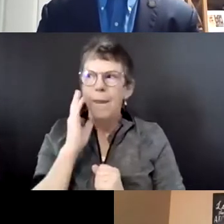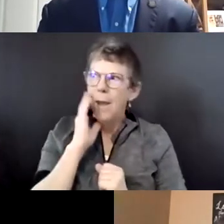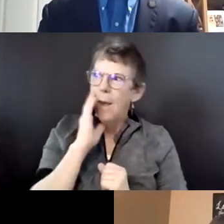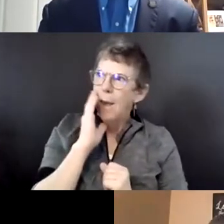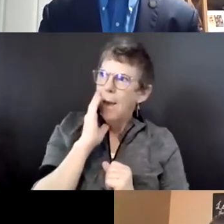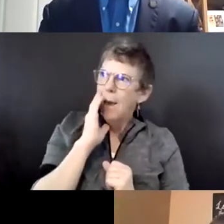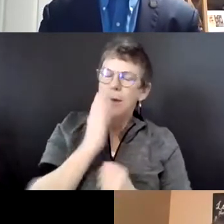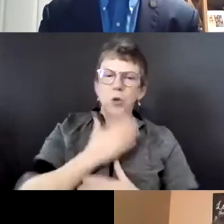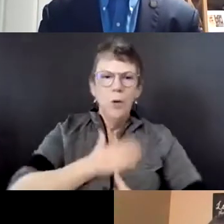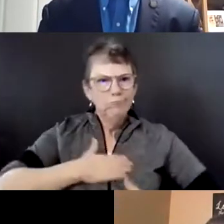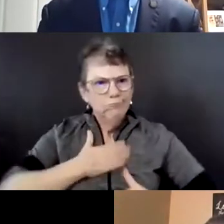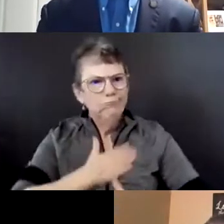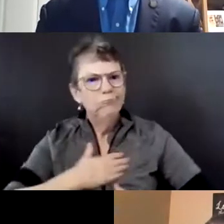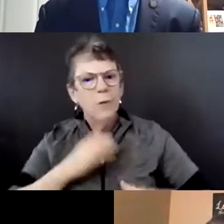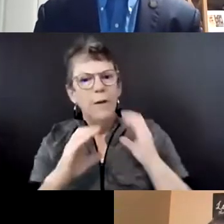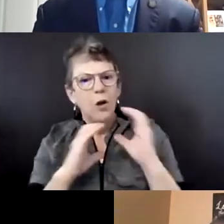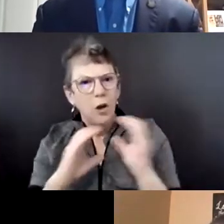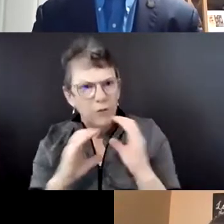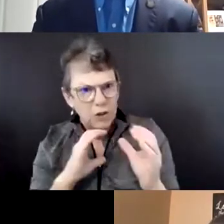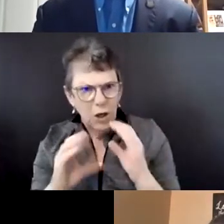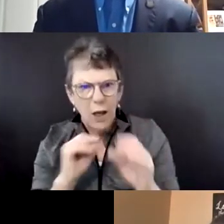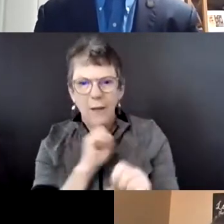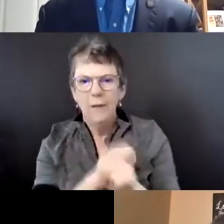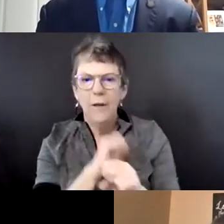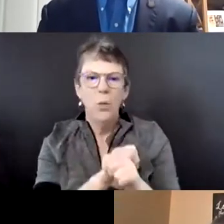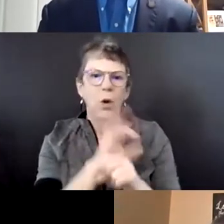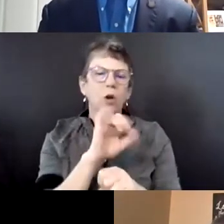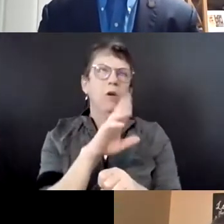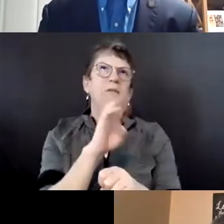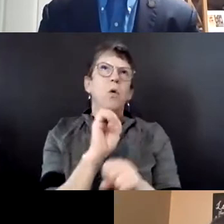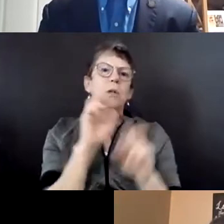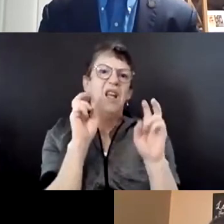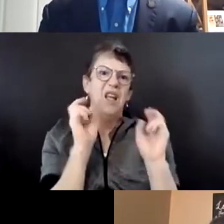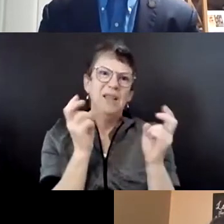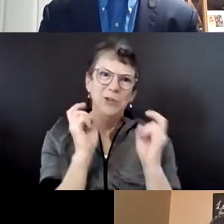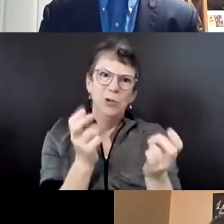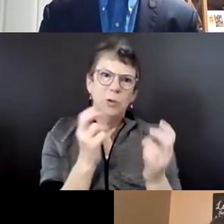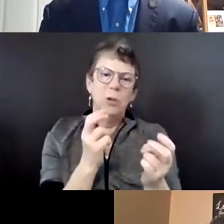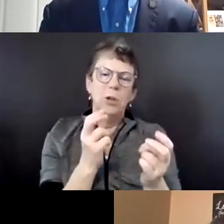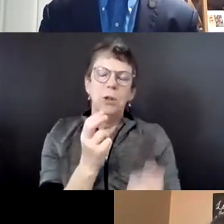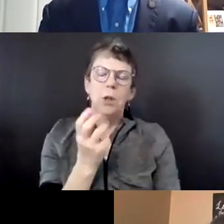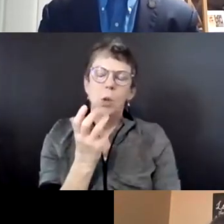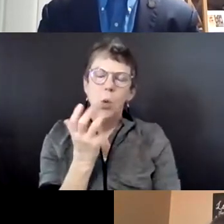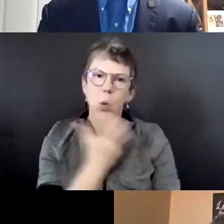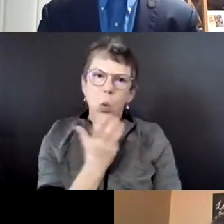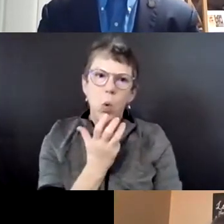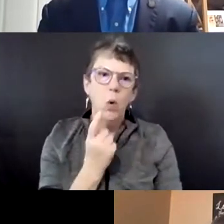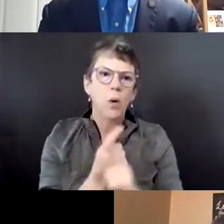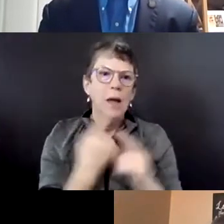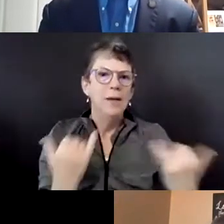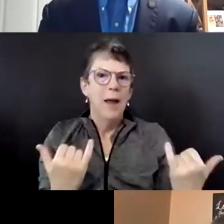on our workforce issues, which are so critical right now. And Melissa talked some about the waiting list,